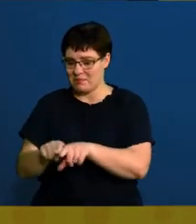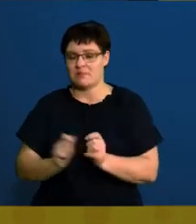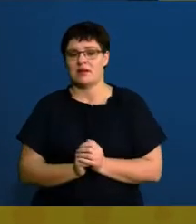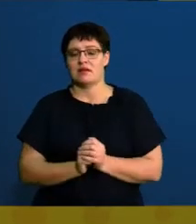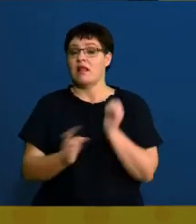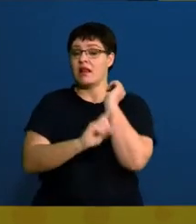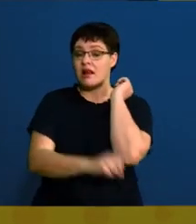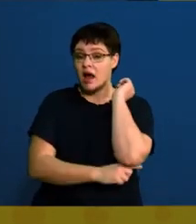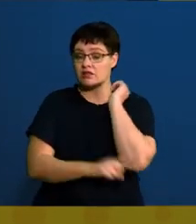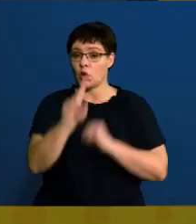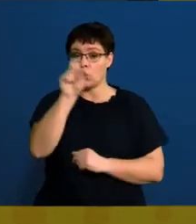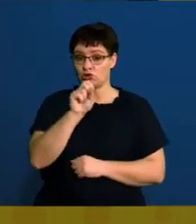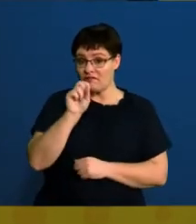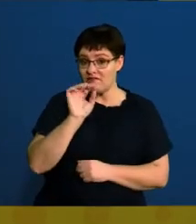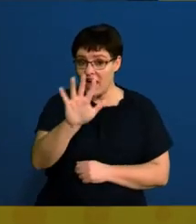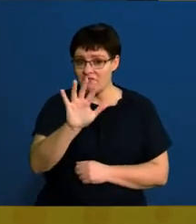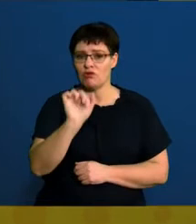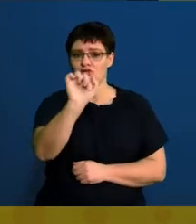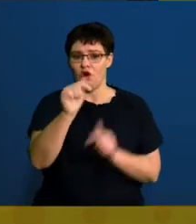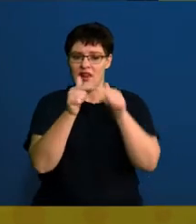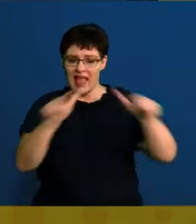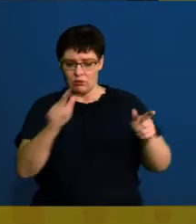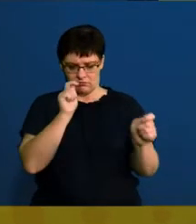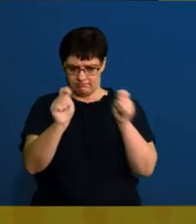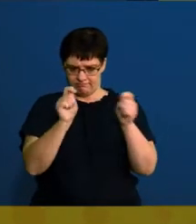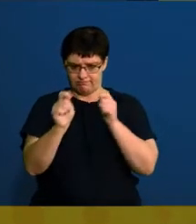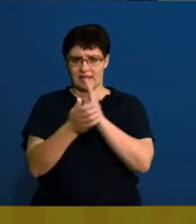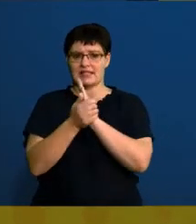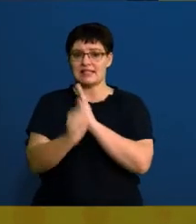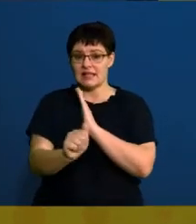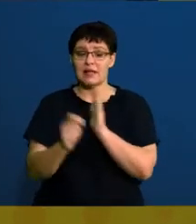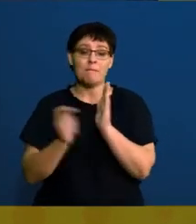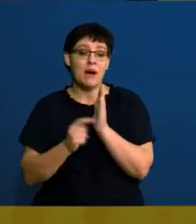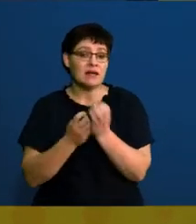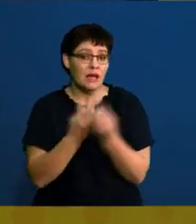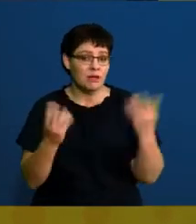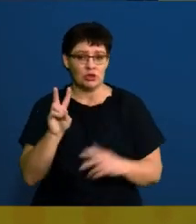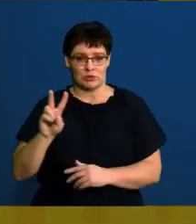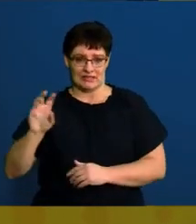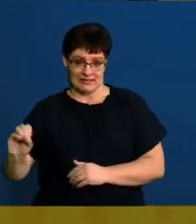is question 5, is your language and editing skills, which is 20 marks.